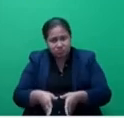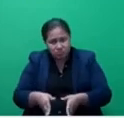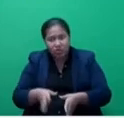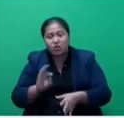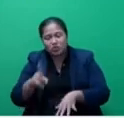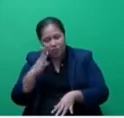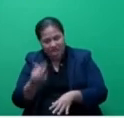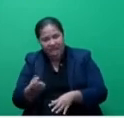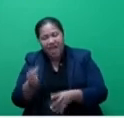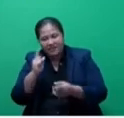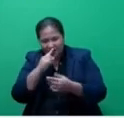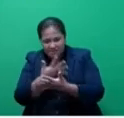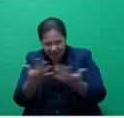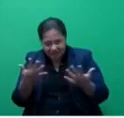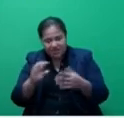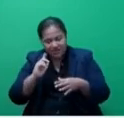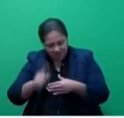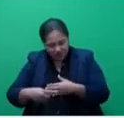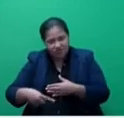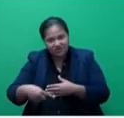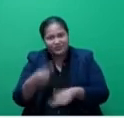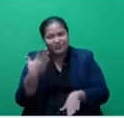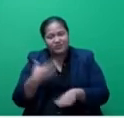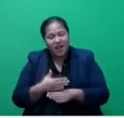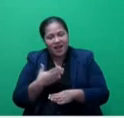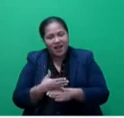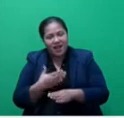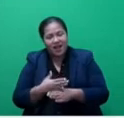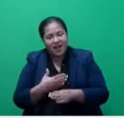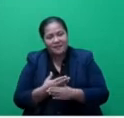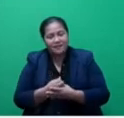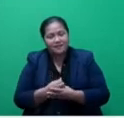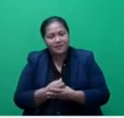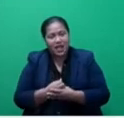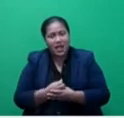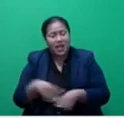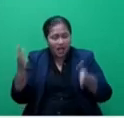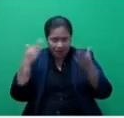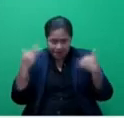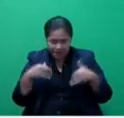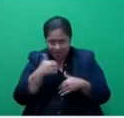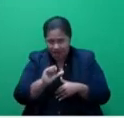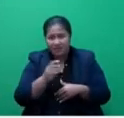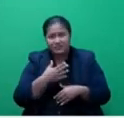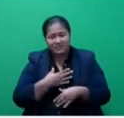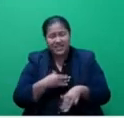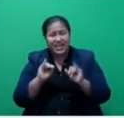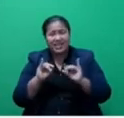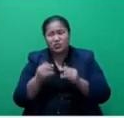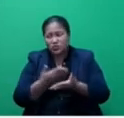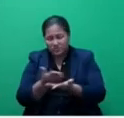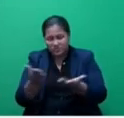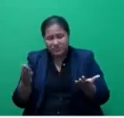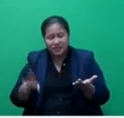care is overwhelmed and totally dysfunctional. Mr. Speaker, sir, allow me to turn to issues within my constituency. I thank the initiative